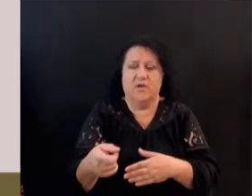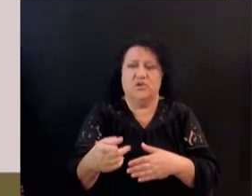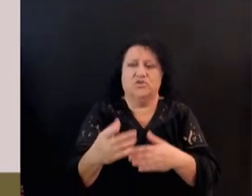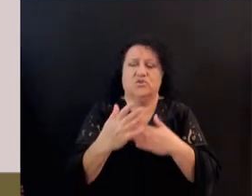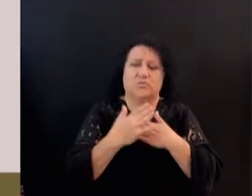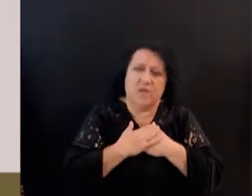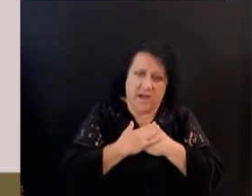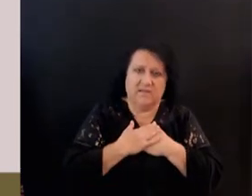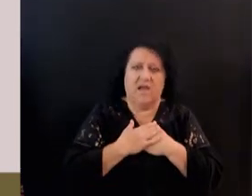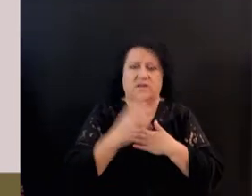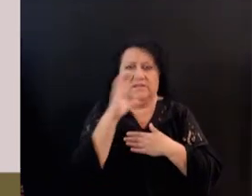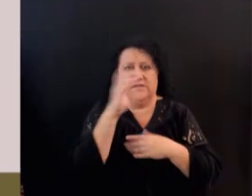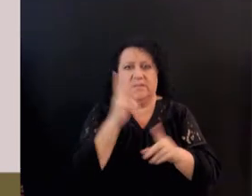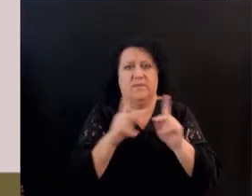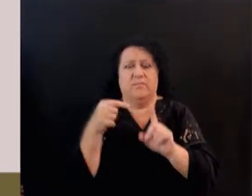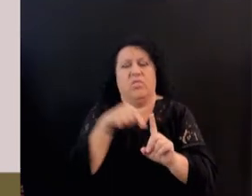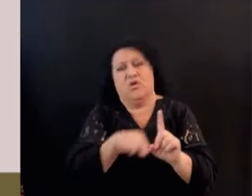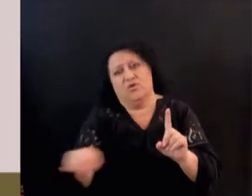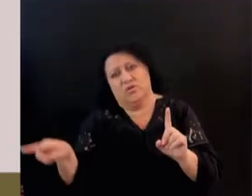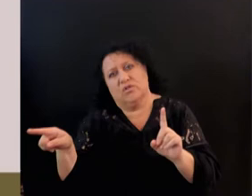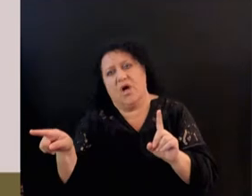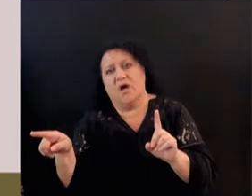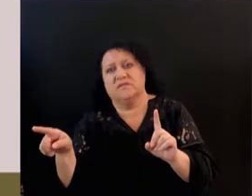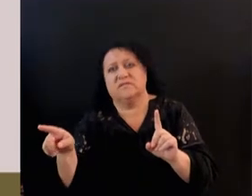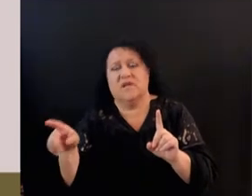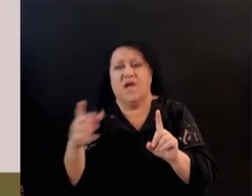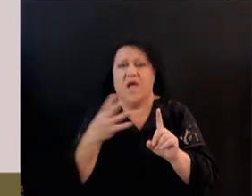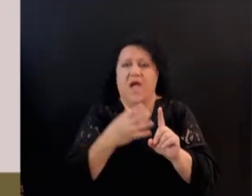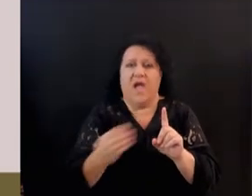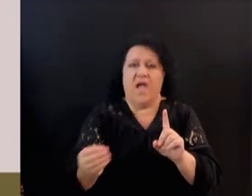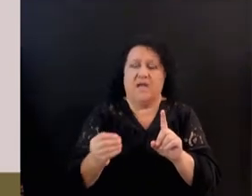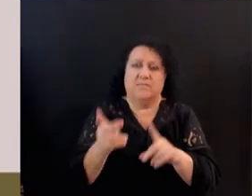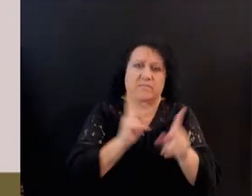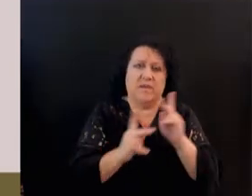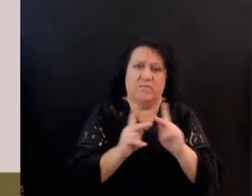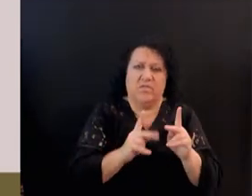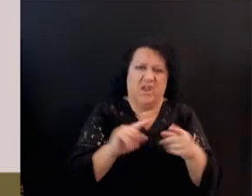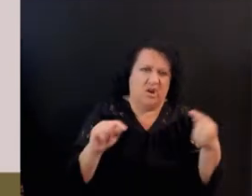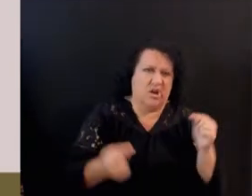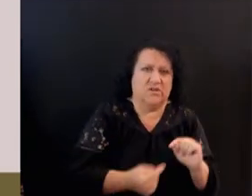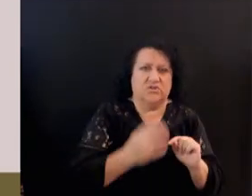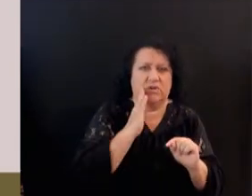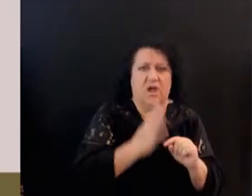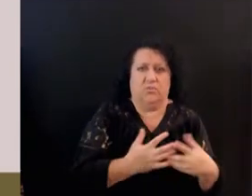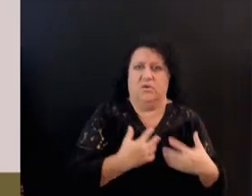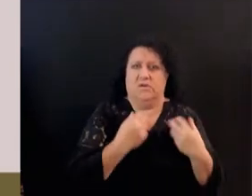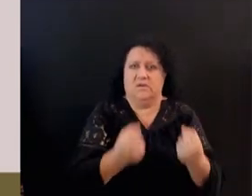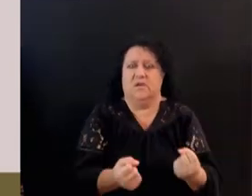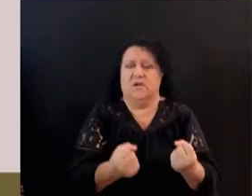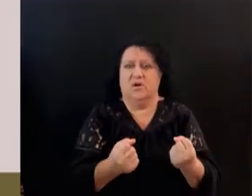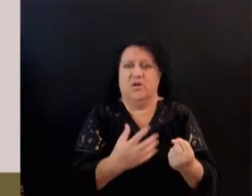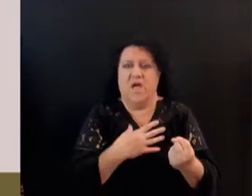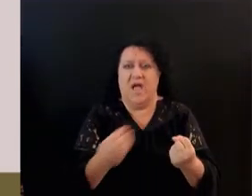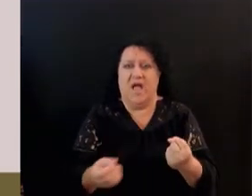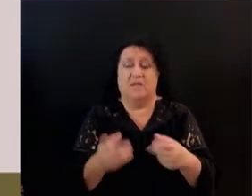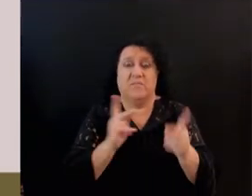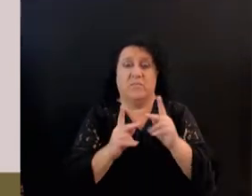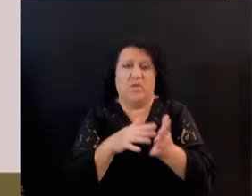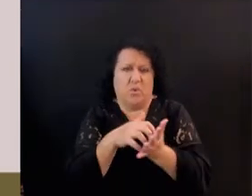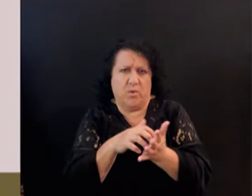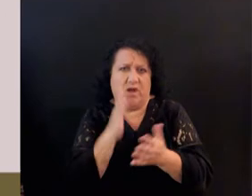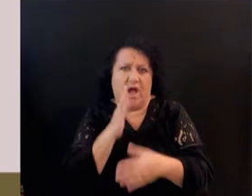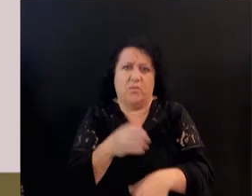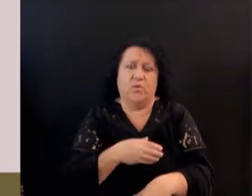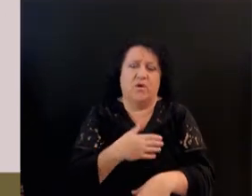and I will bind up the injured, and I will strengthen the weak. But the fat and the strong I will destroy. I